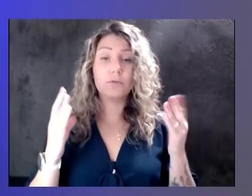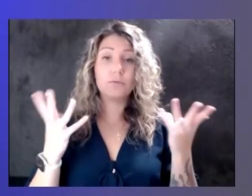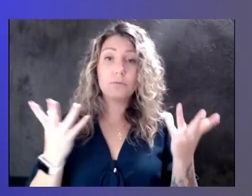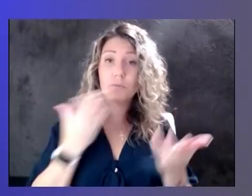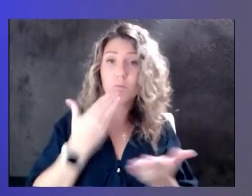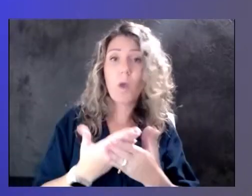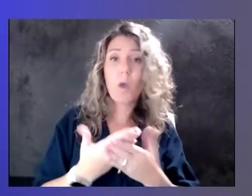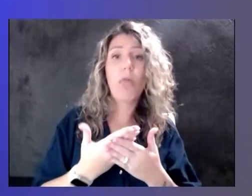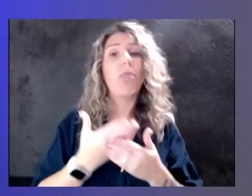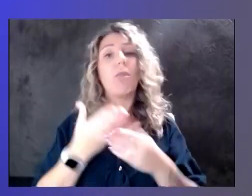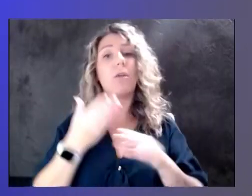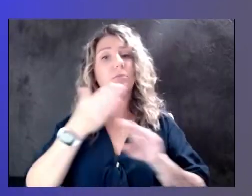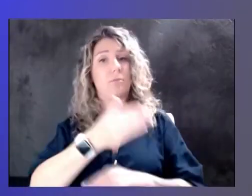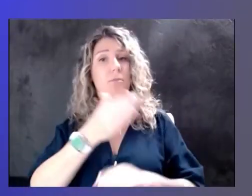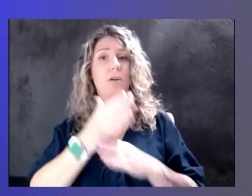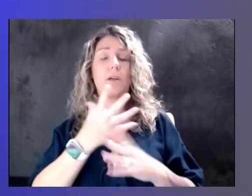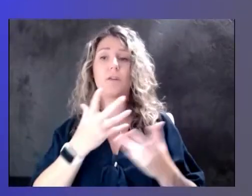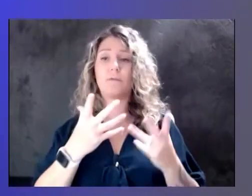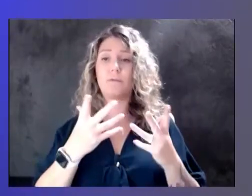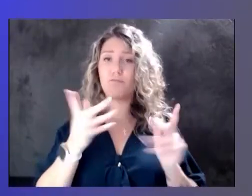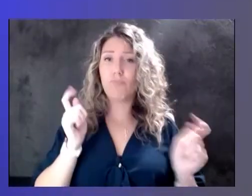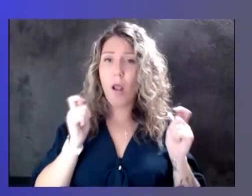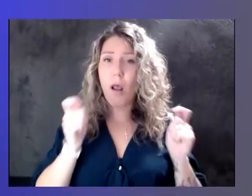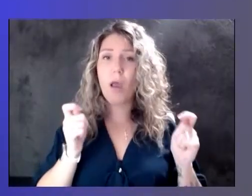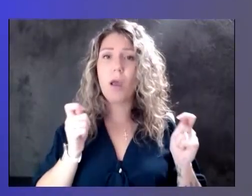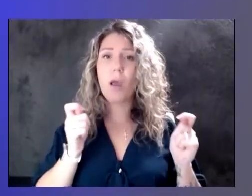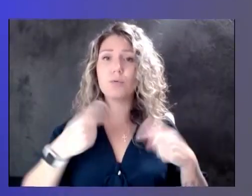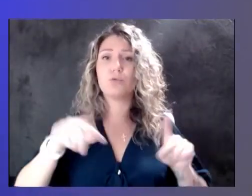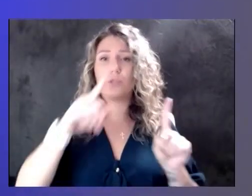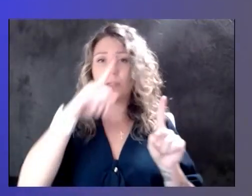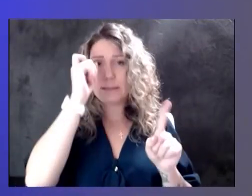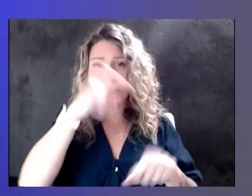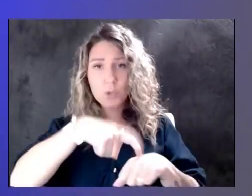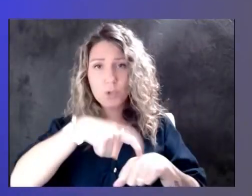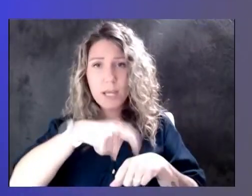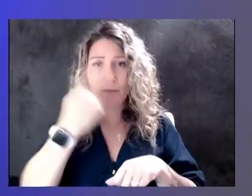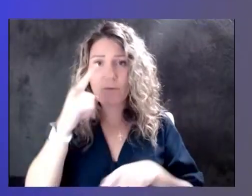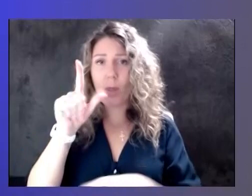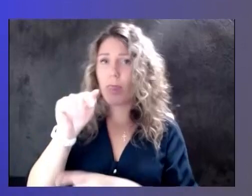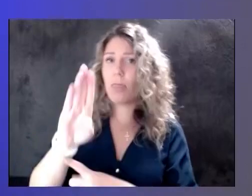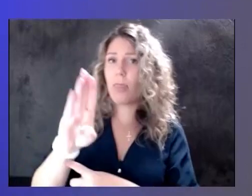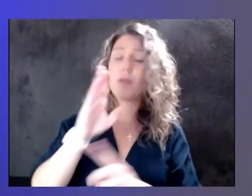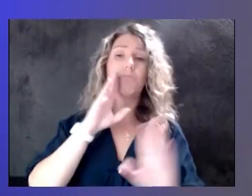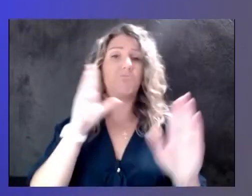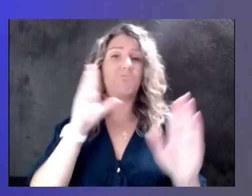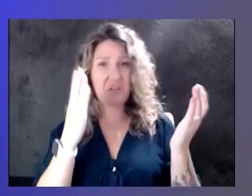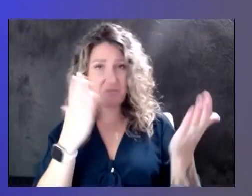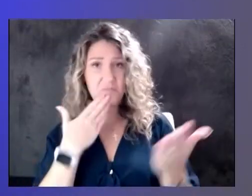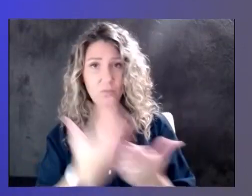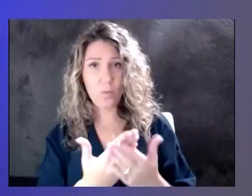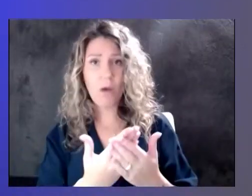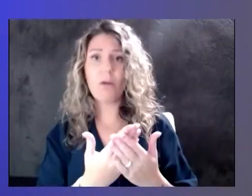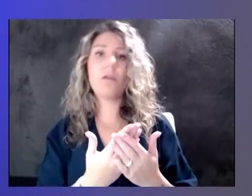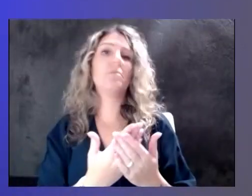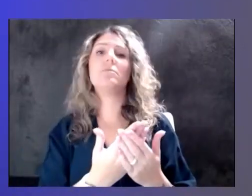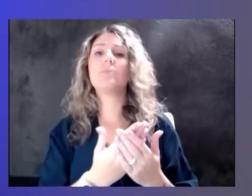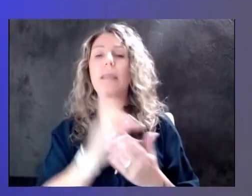some optimization over the summertime for some labs. They compare reasonably well to getting the nasal swab.